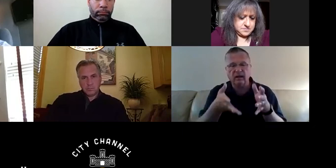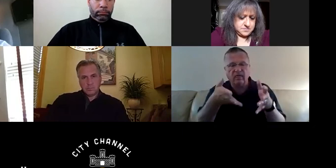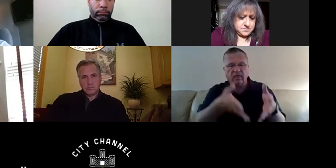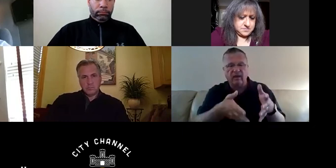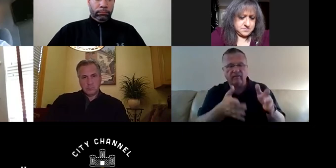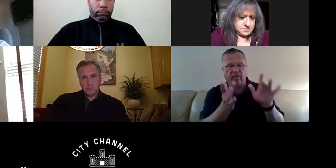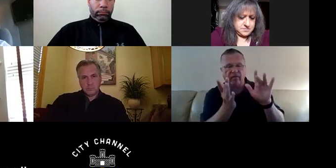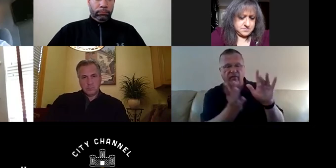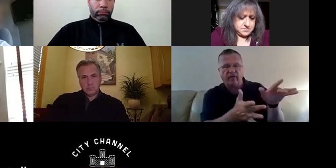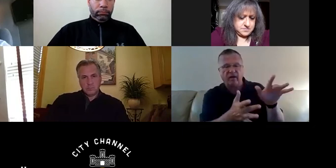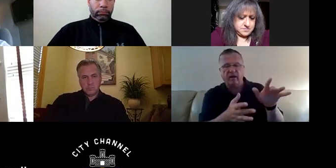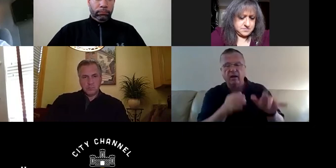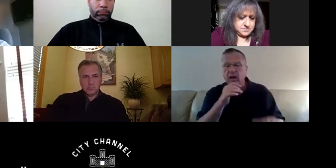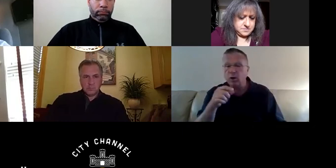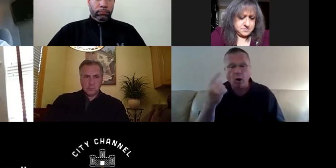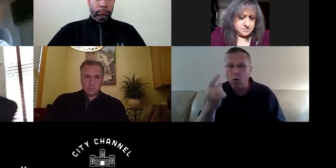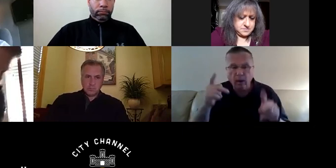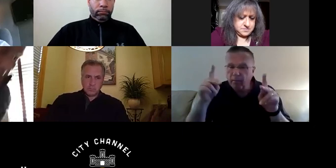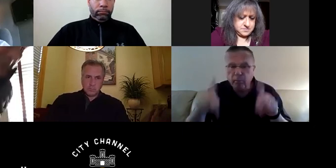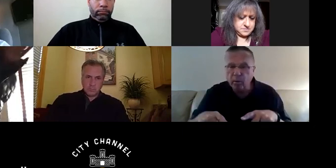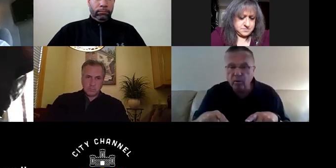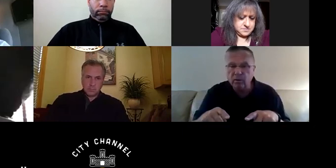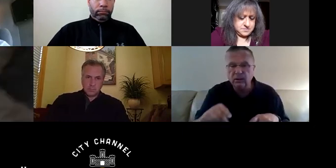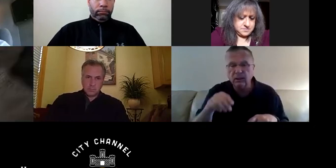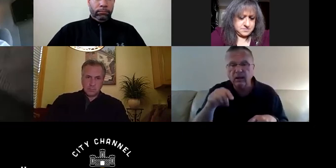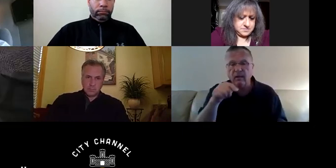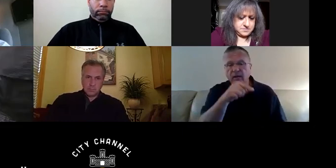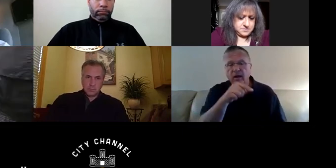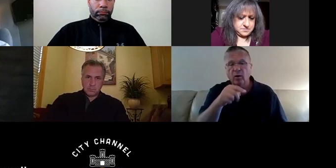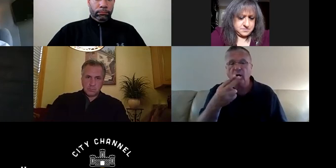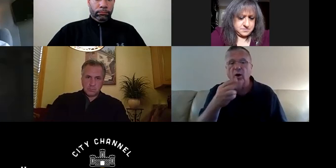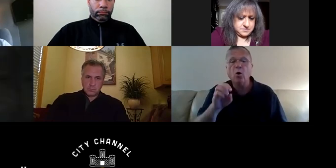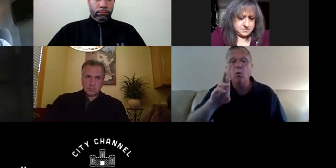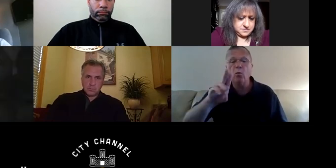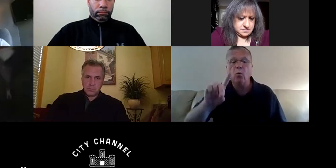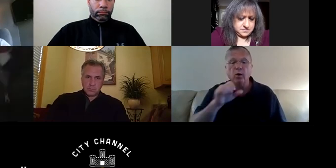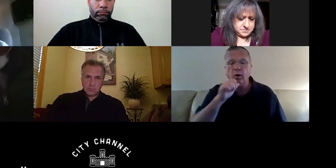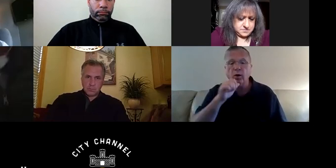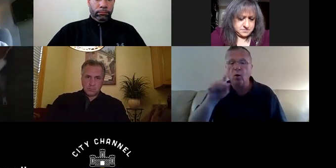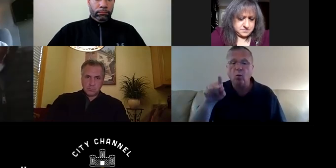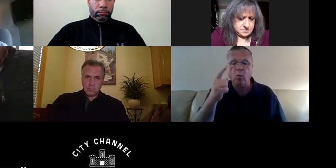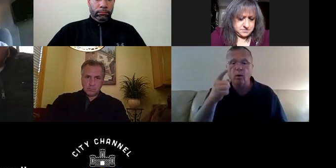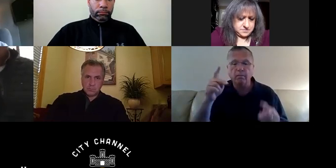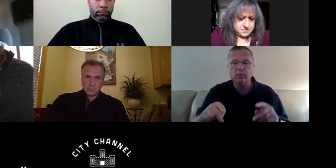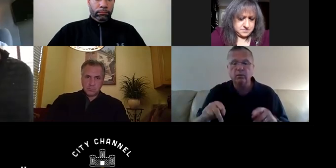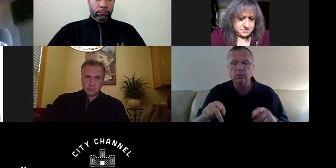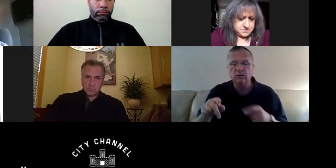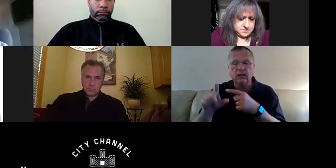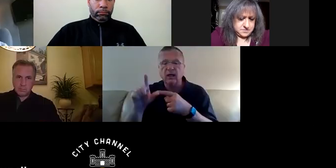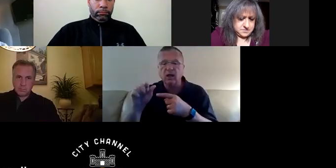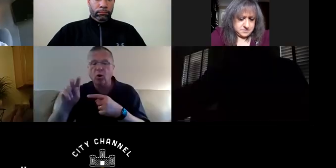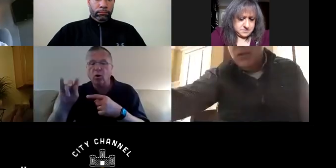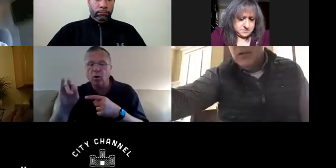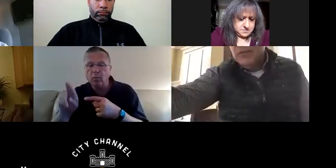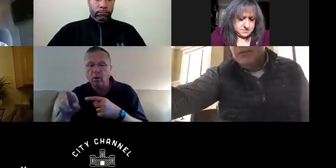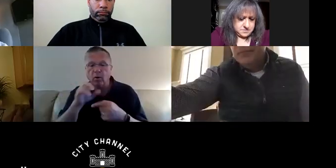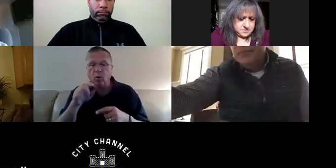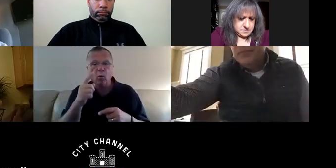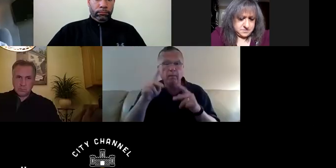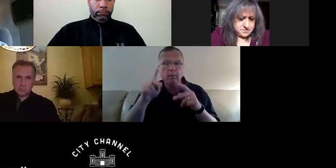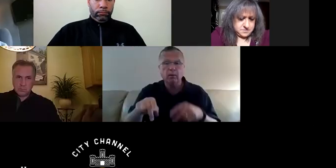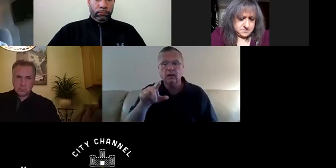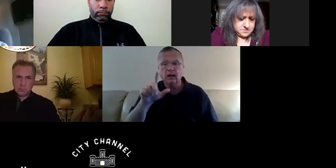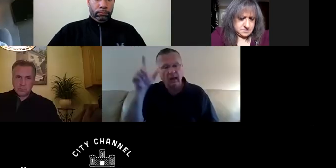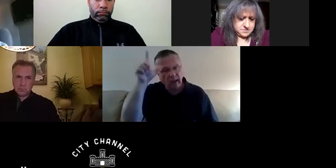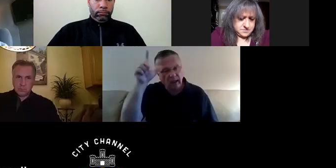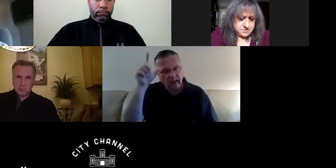and not one person in Homewood, not one person in Larmer, not one person in Lincoln Lymington, not one